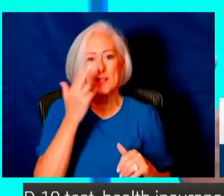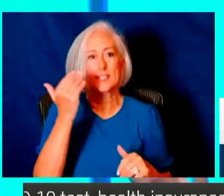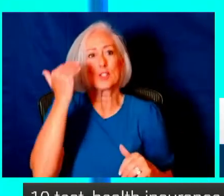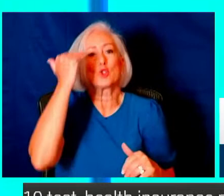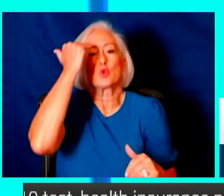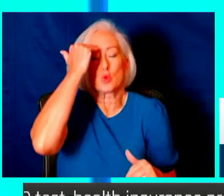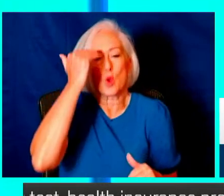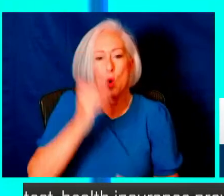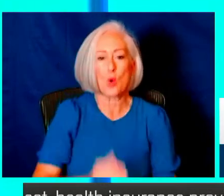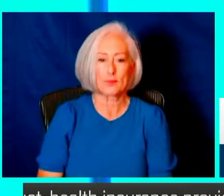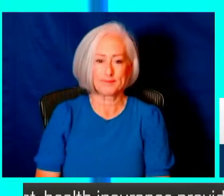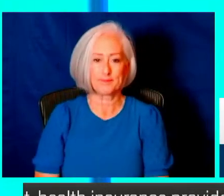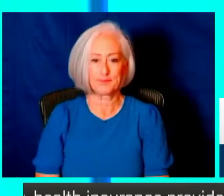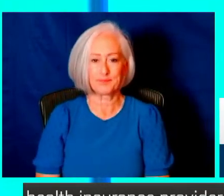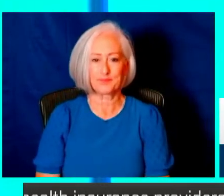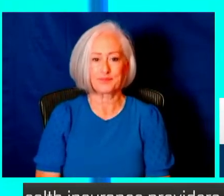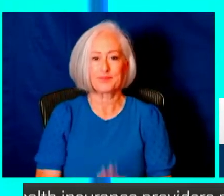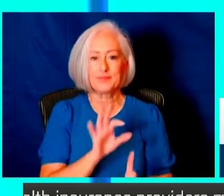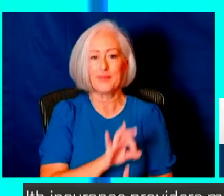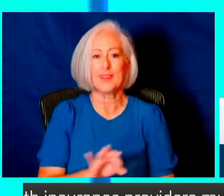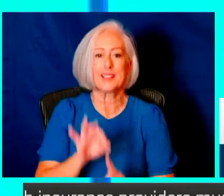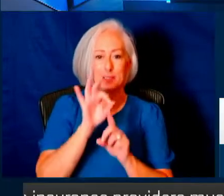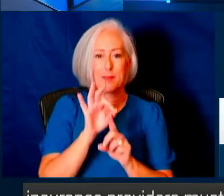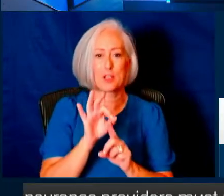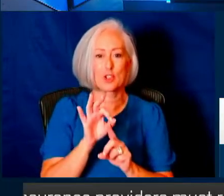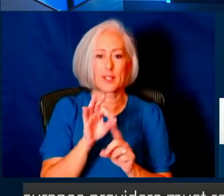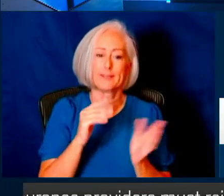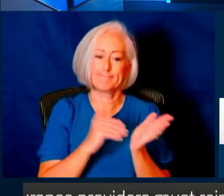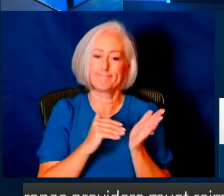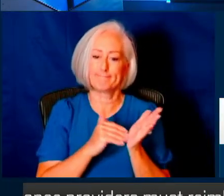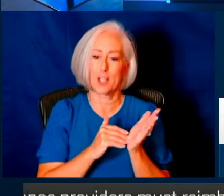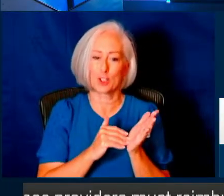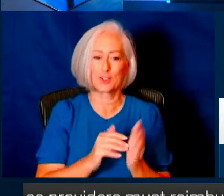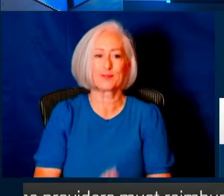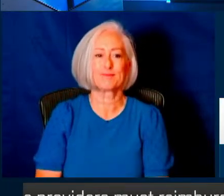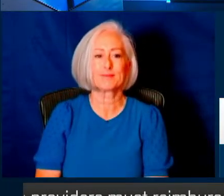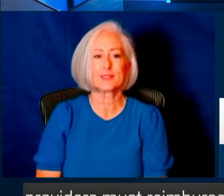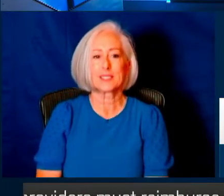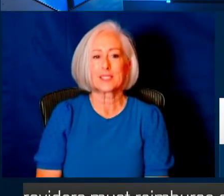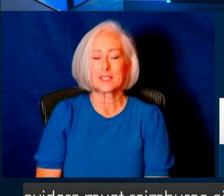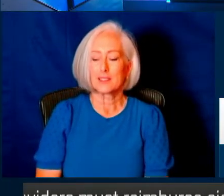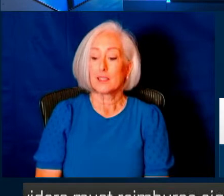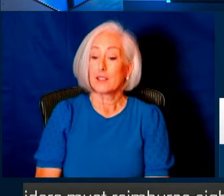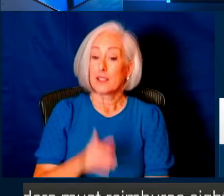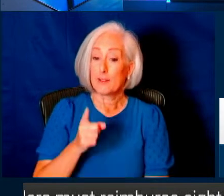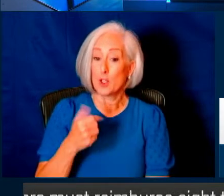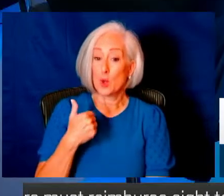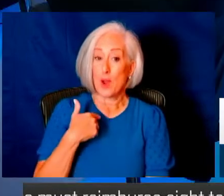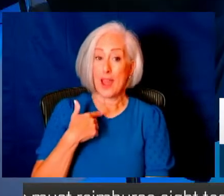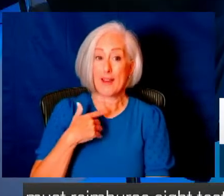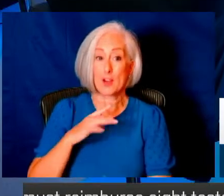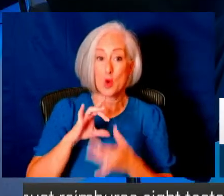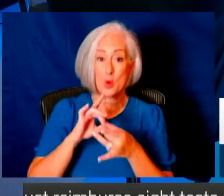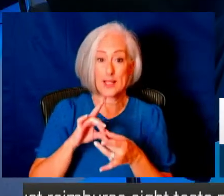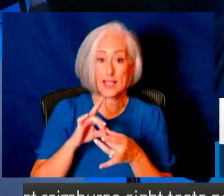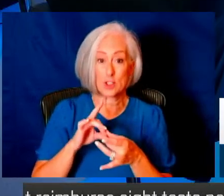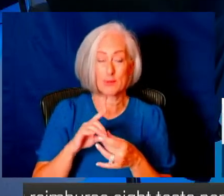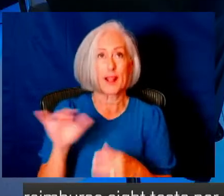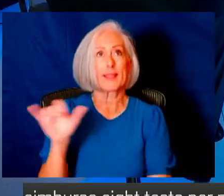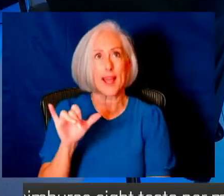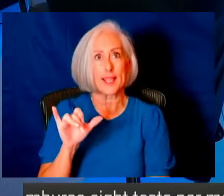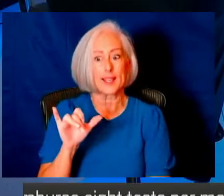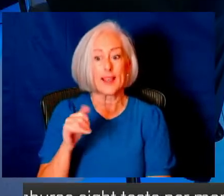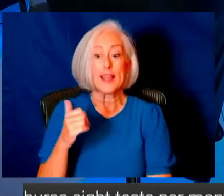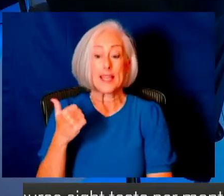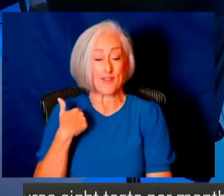especially as a provider. I think if you're in a relationship with like when we see a patient, we can ask them questions,